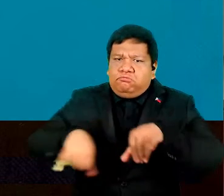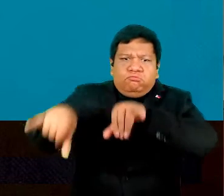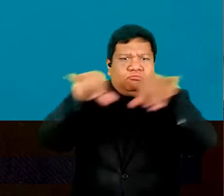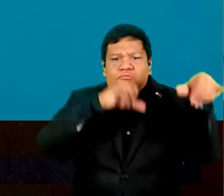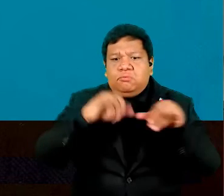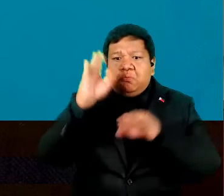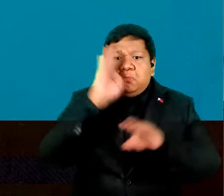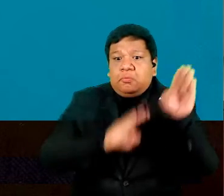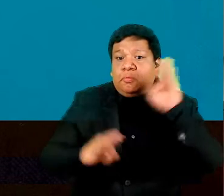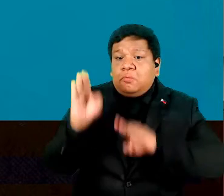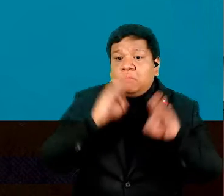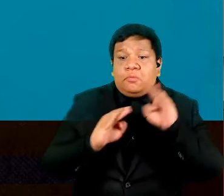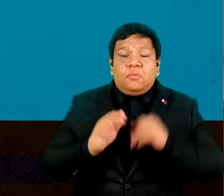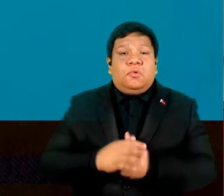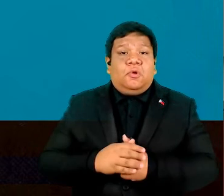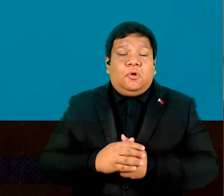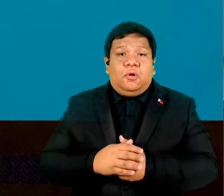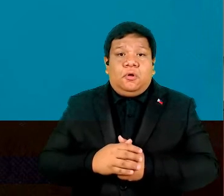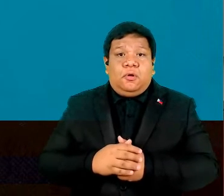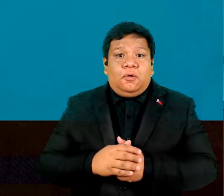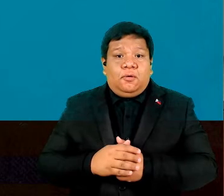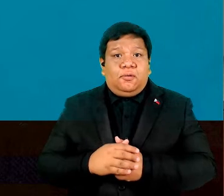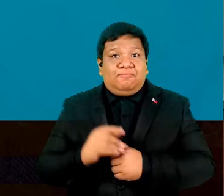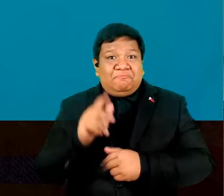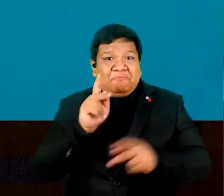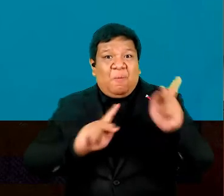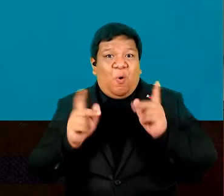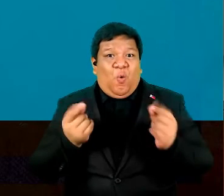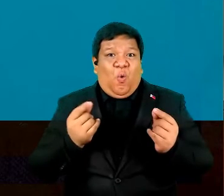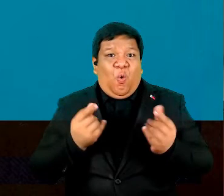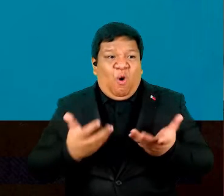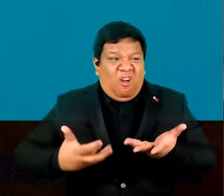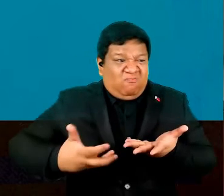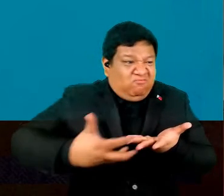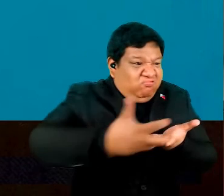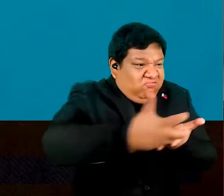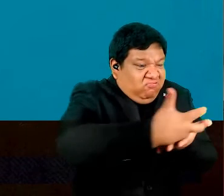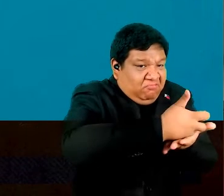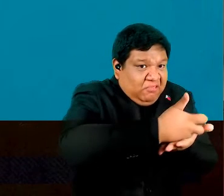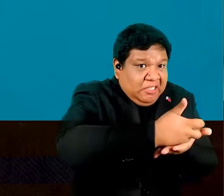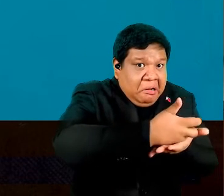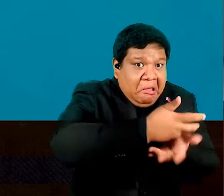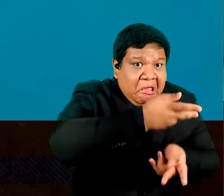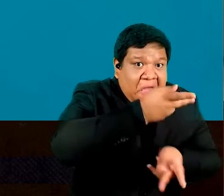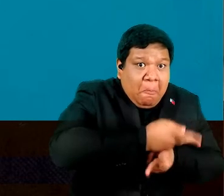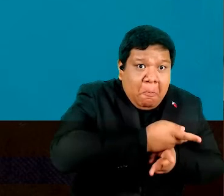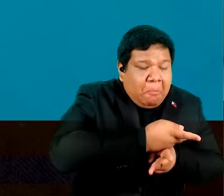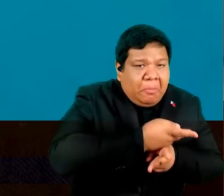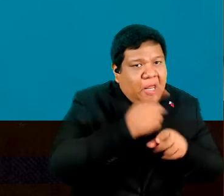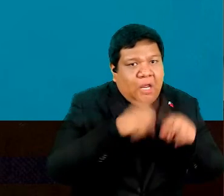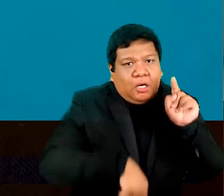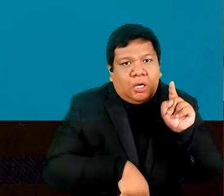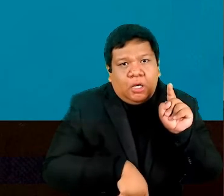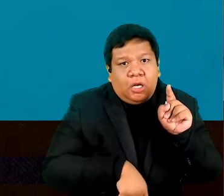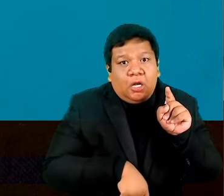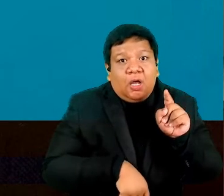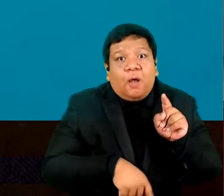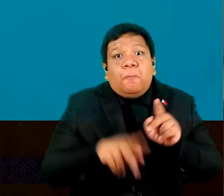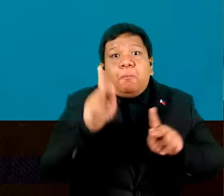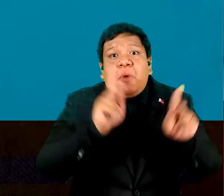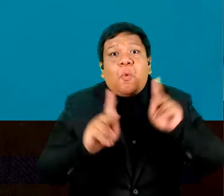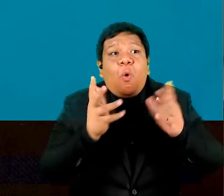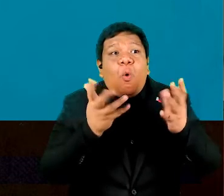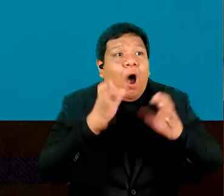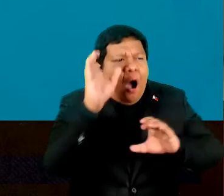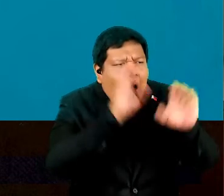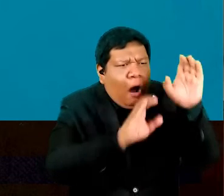problem to many that people gather what they cannot keep. People seek the wrong treasures. People fail